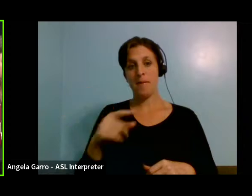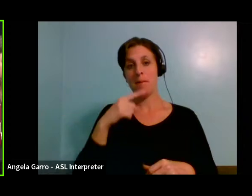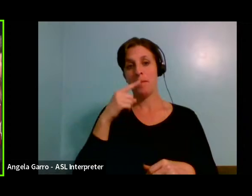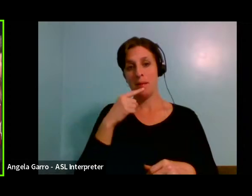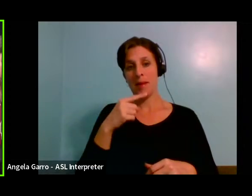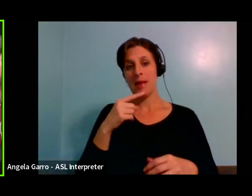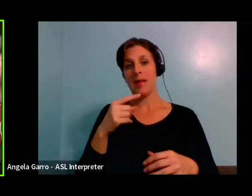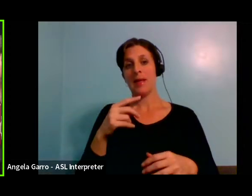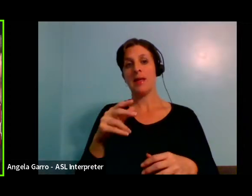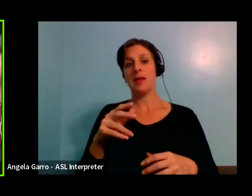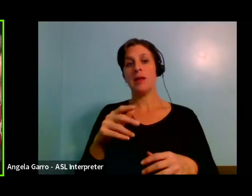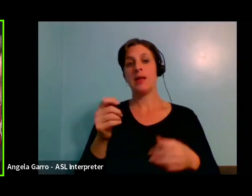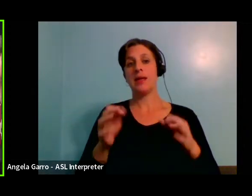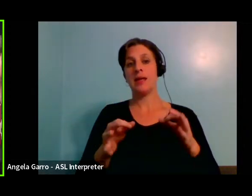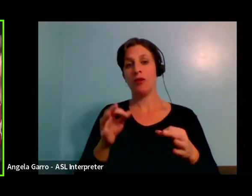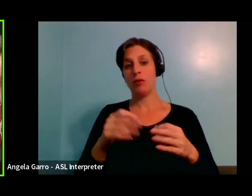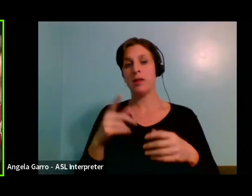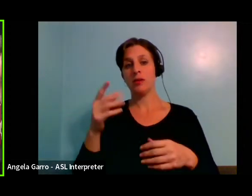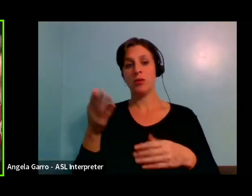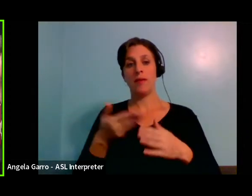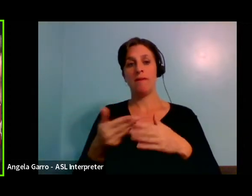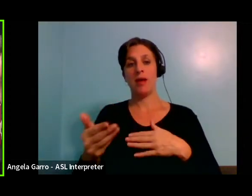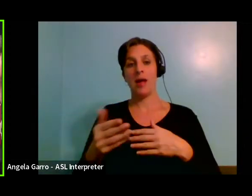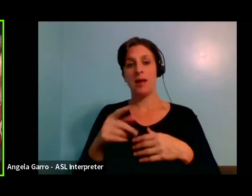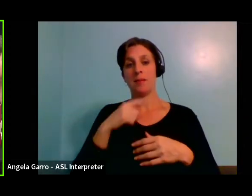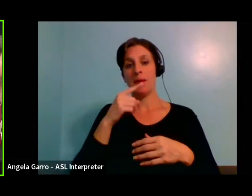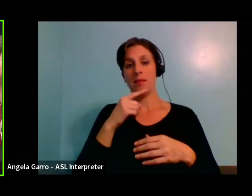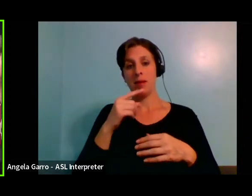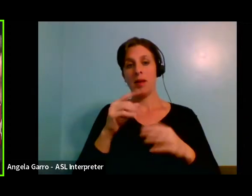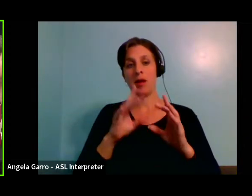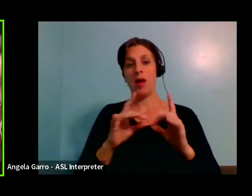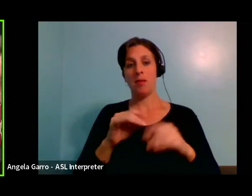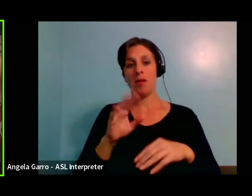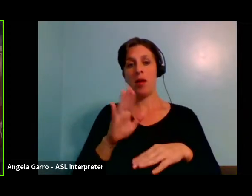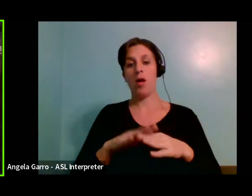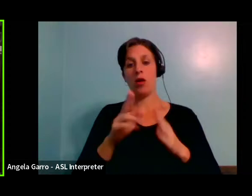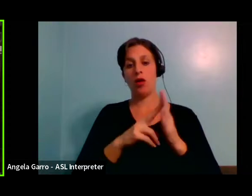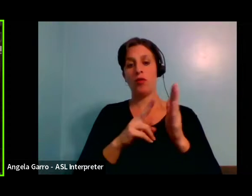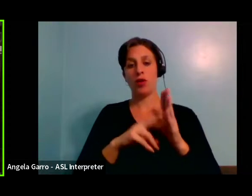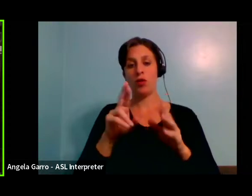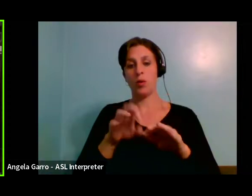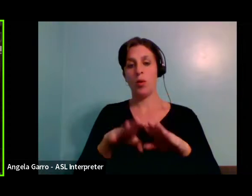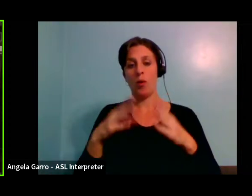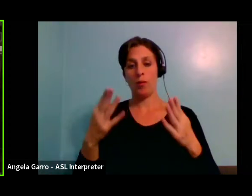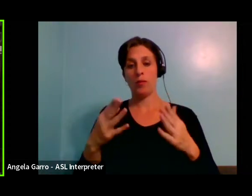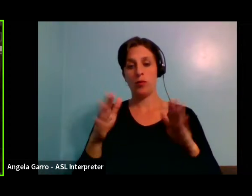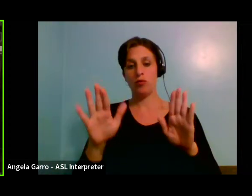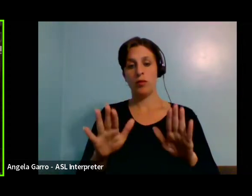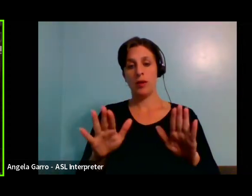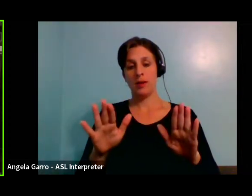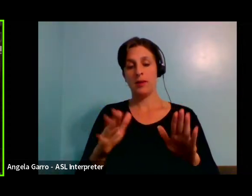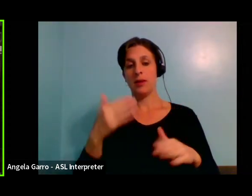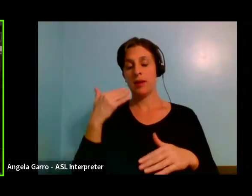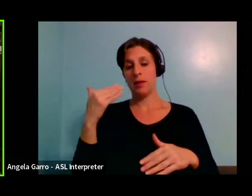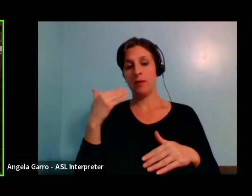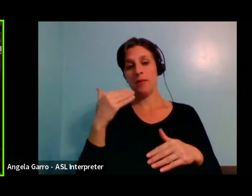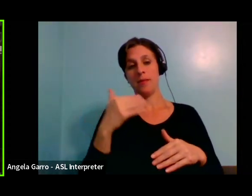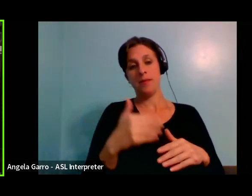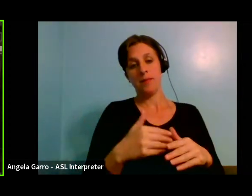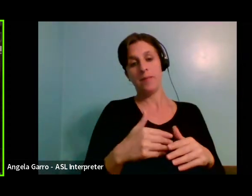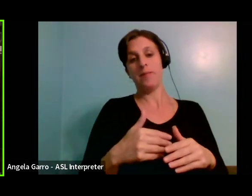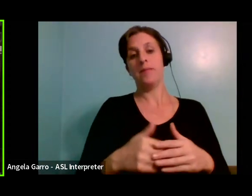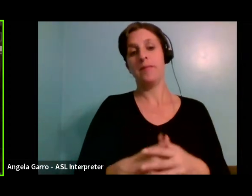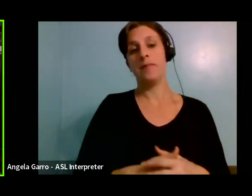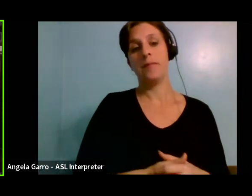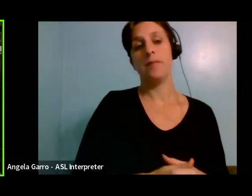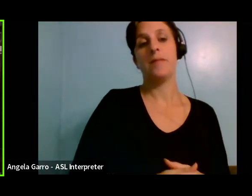invite public comment on the contracts reopeners. Great. Okay. Thank you. I have now